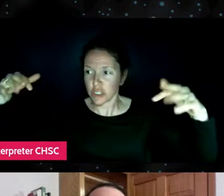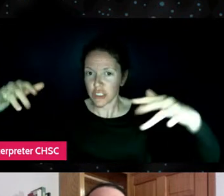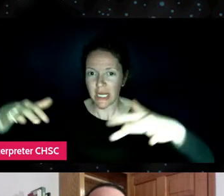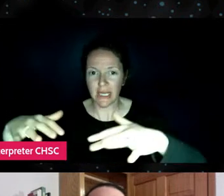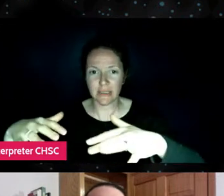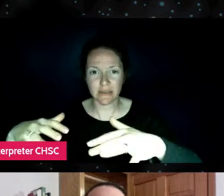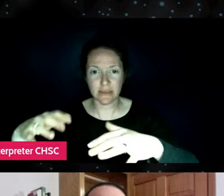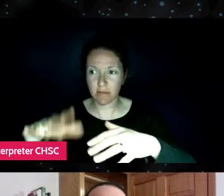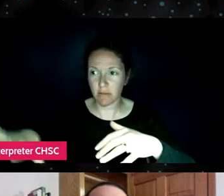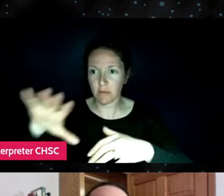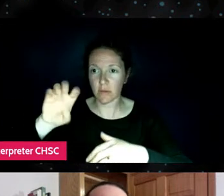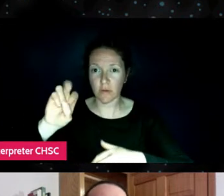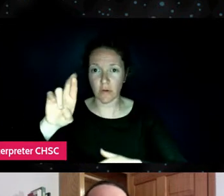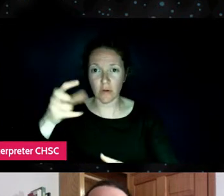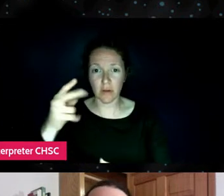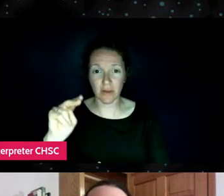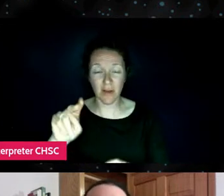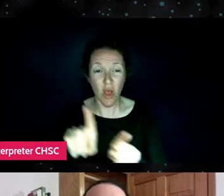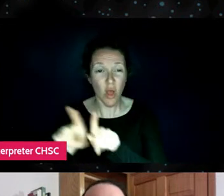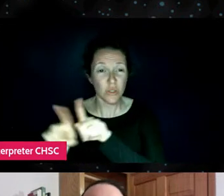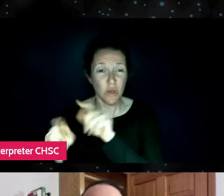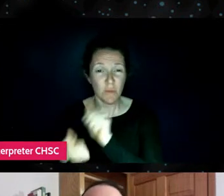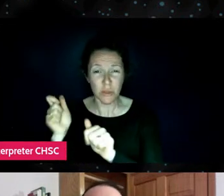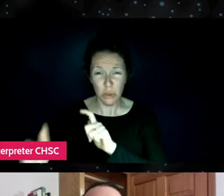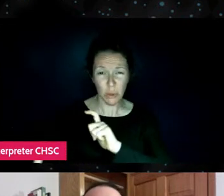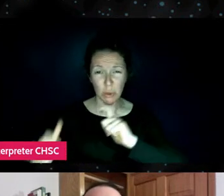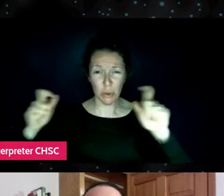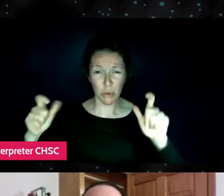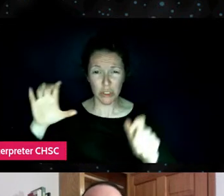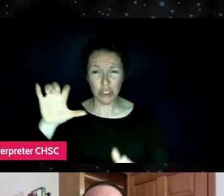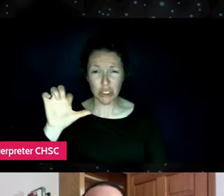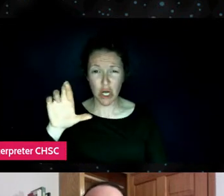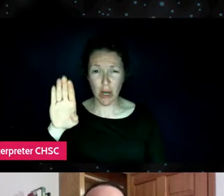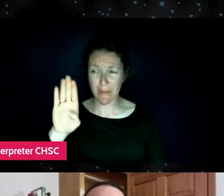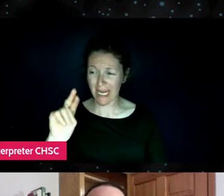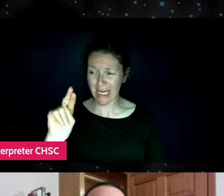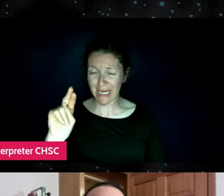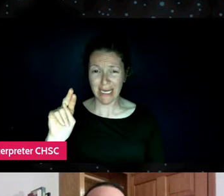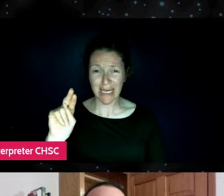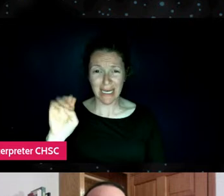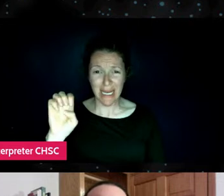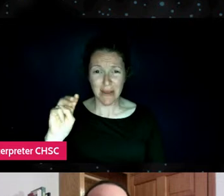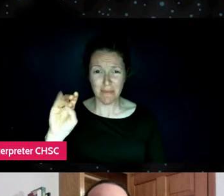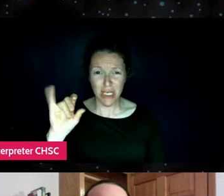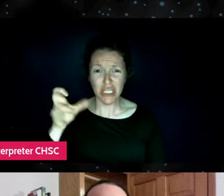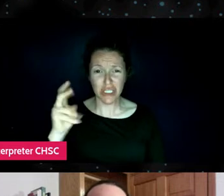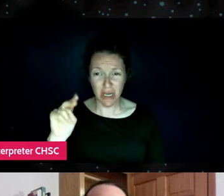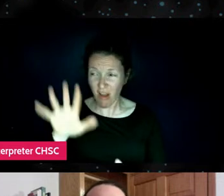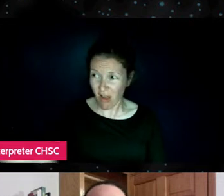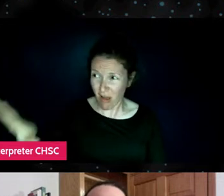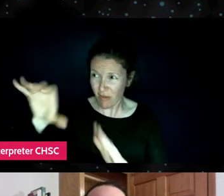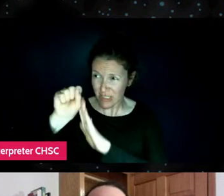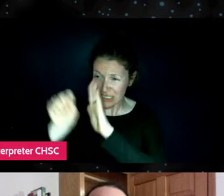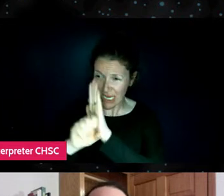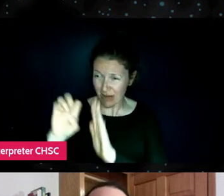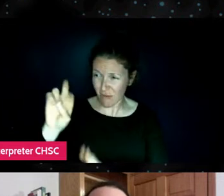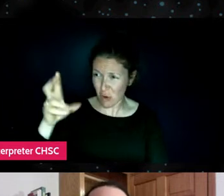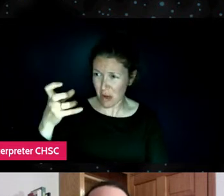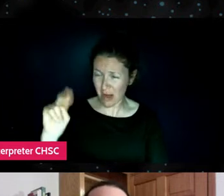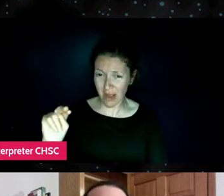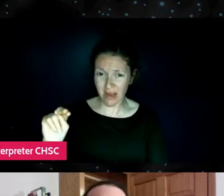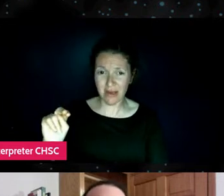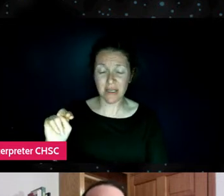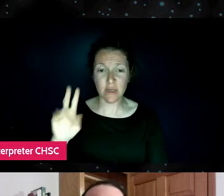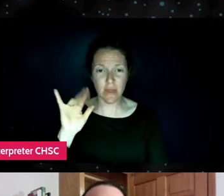carbon emission producer in the state of Oregon. And so that was kind of my introduction to both the